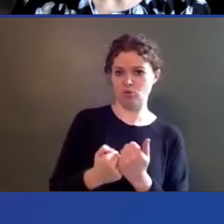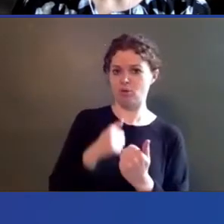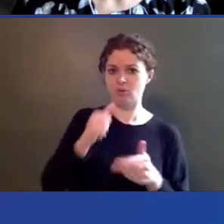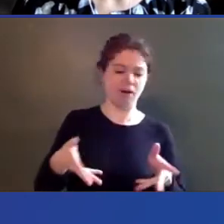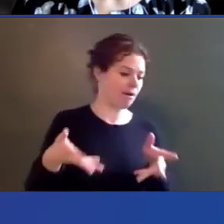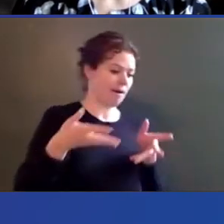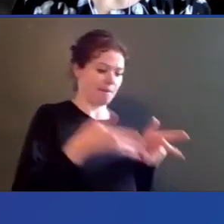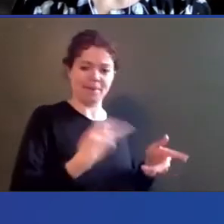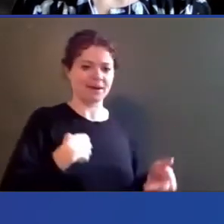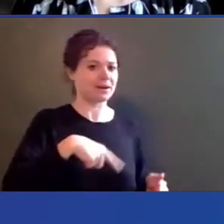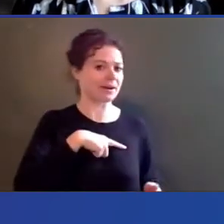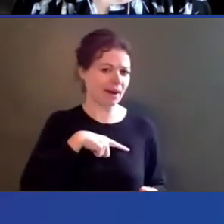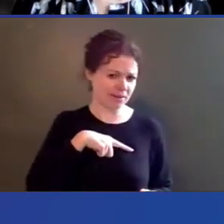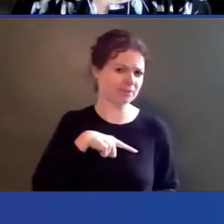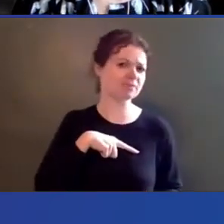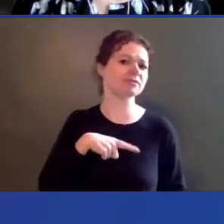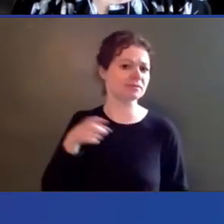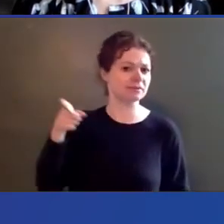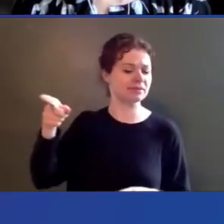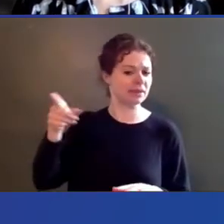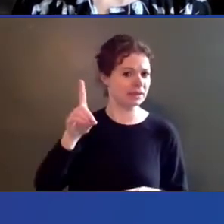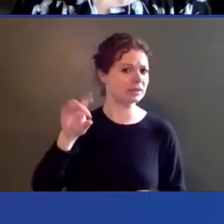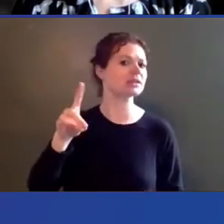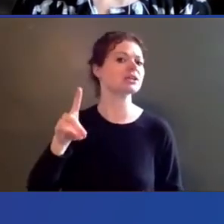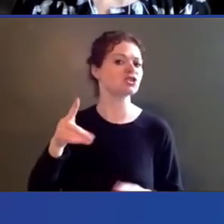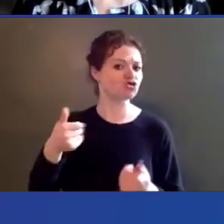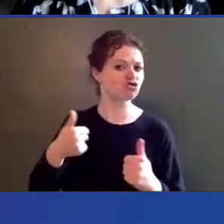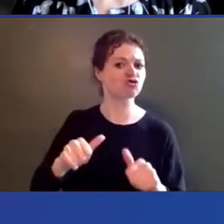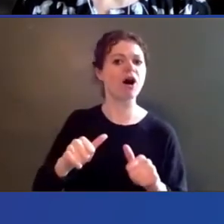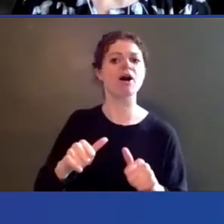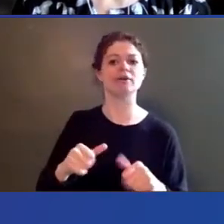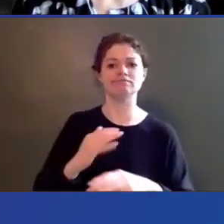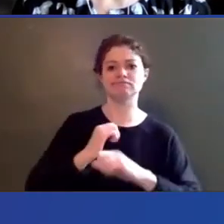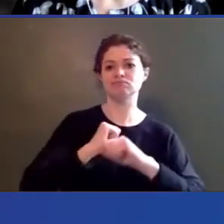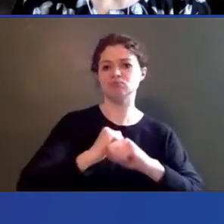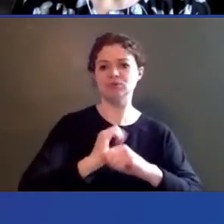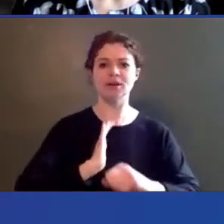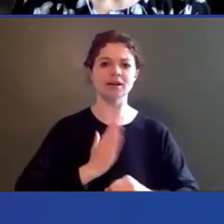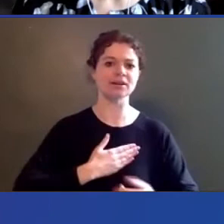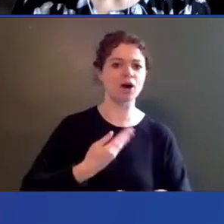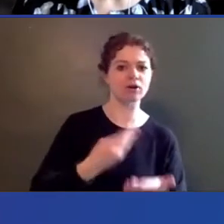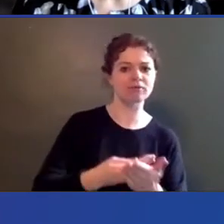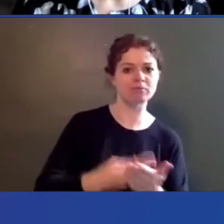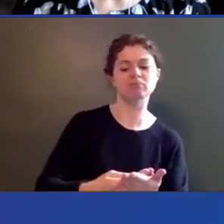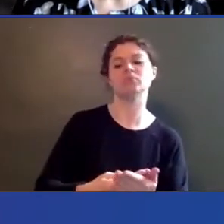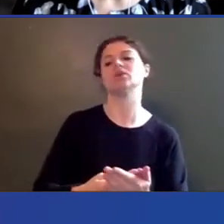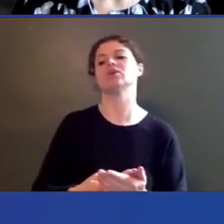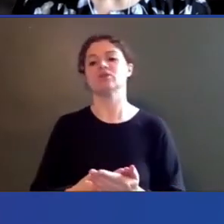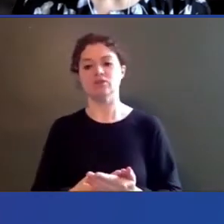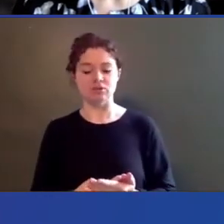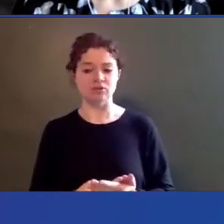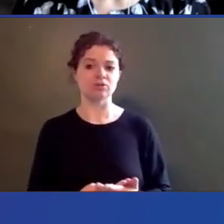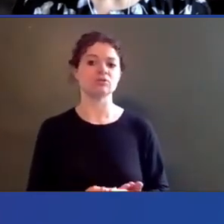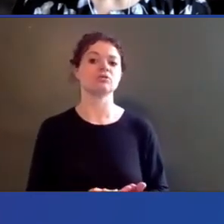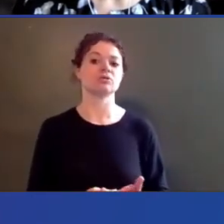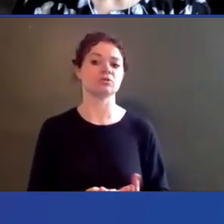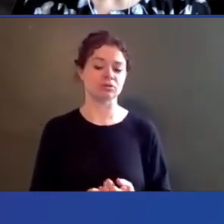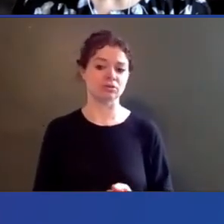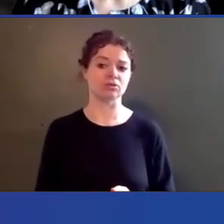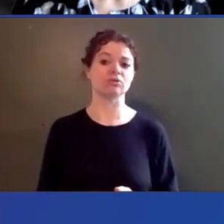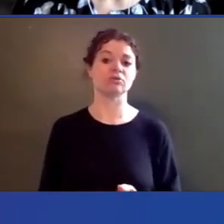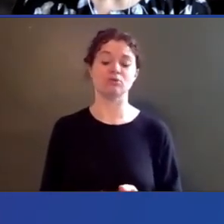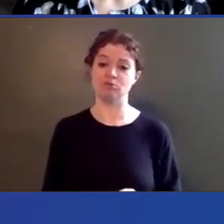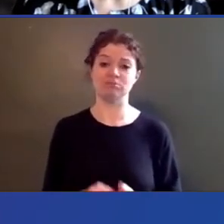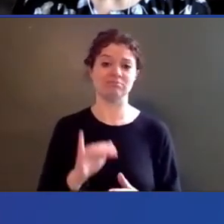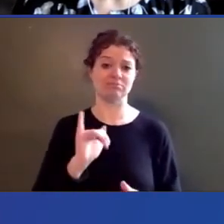important, that there was payroll protection. There were some efforts made to try to help people, and as with all huge bureaucracies, they're hard to get through,